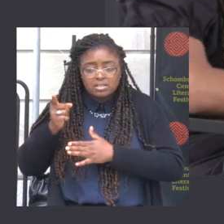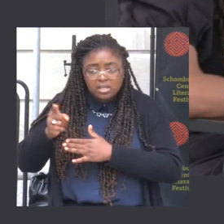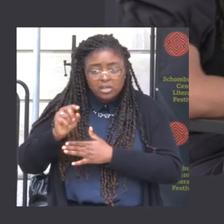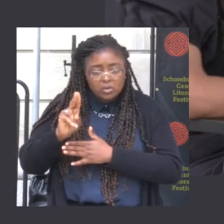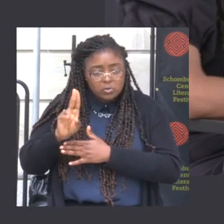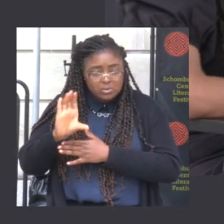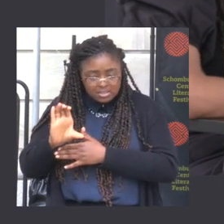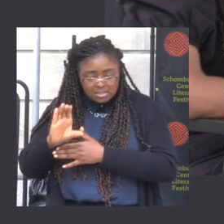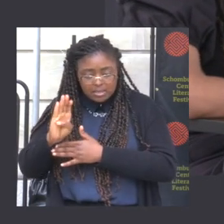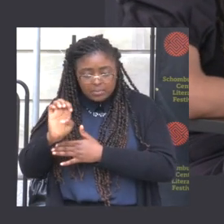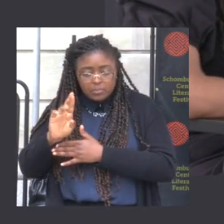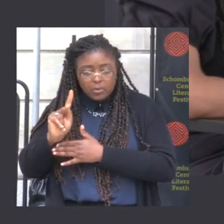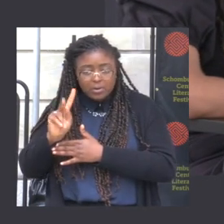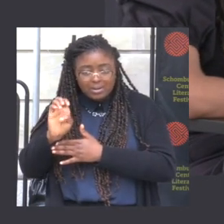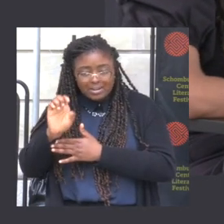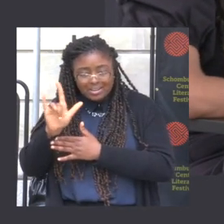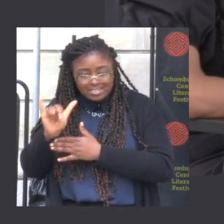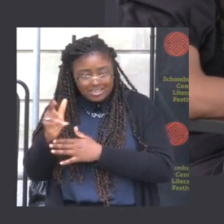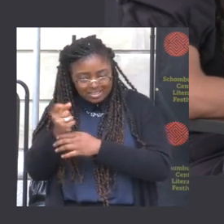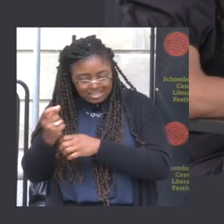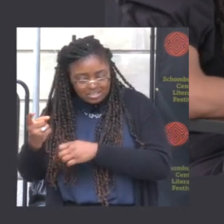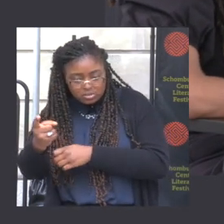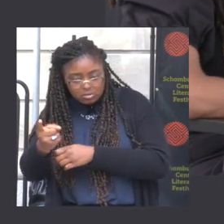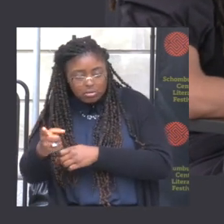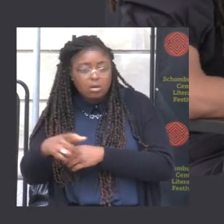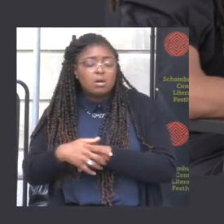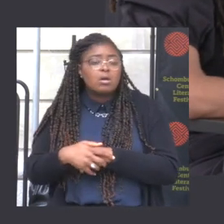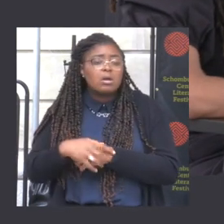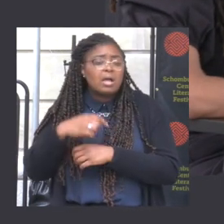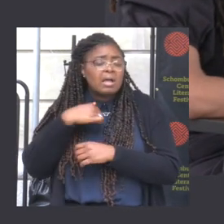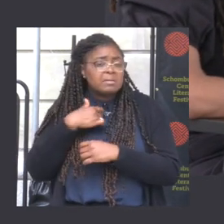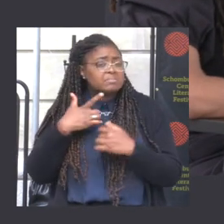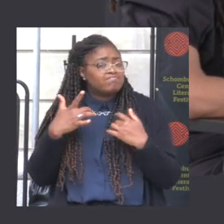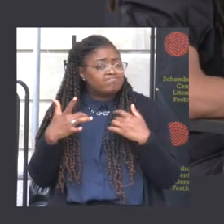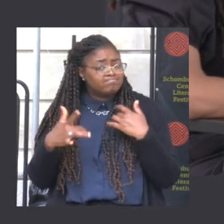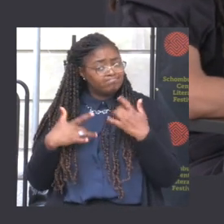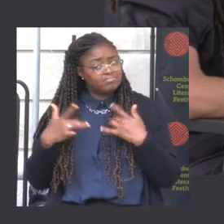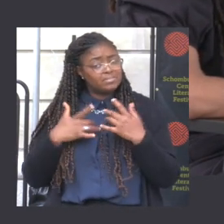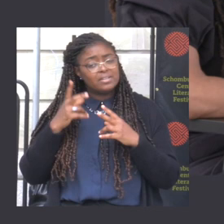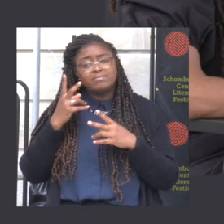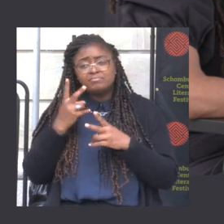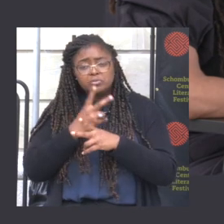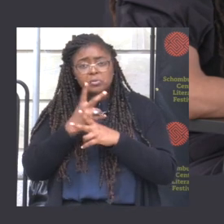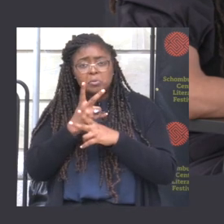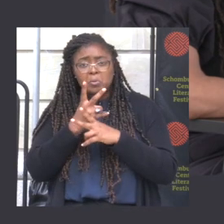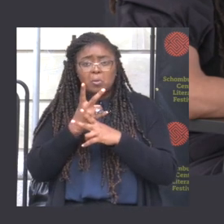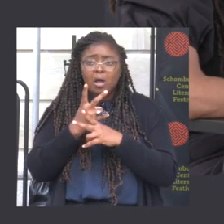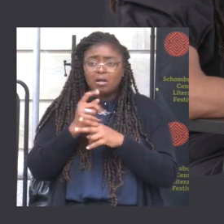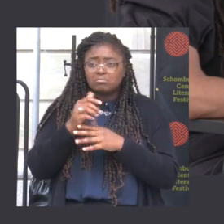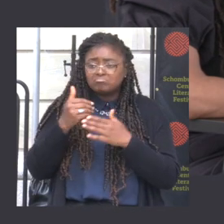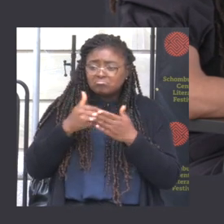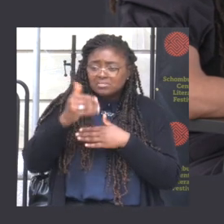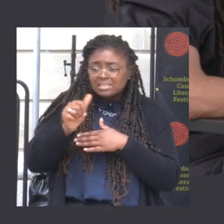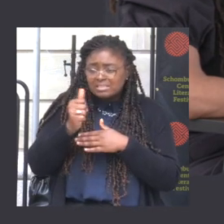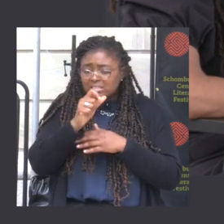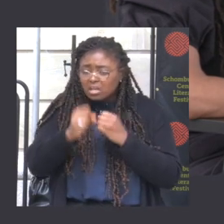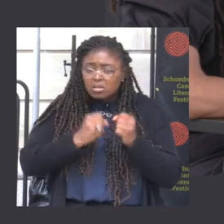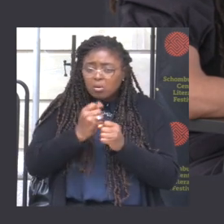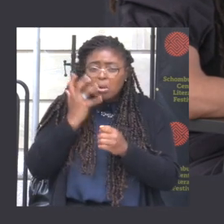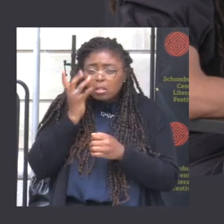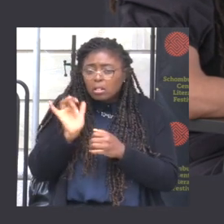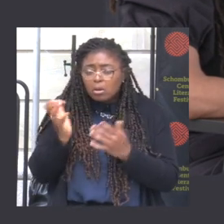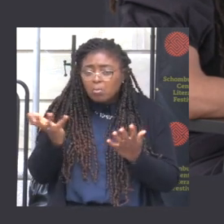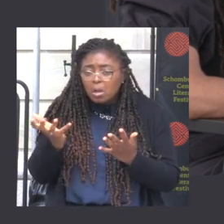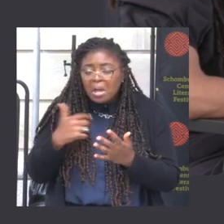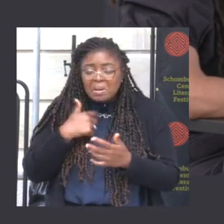Department. So I'm really excited about just figuring out what the next decade is going to look like for me and just spending a lot of time